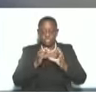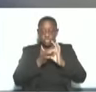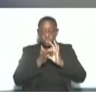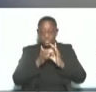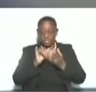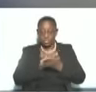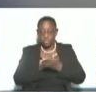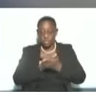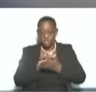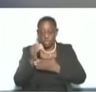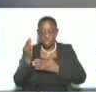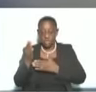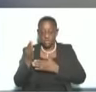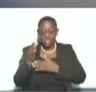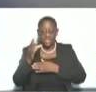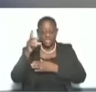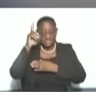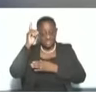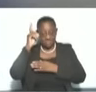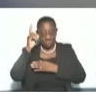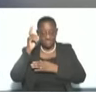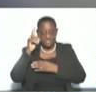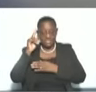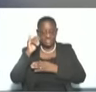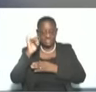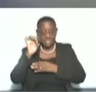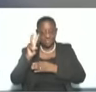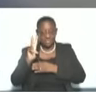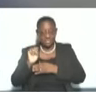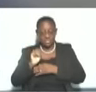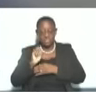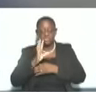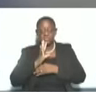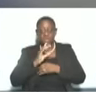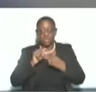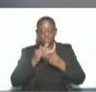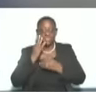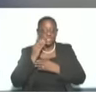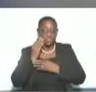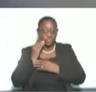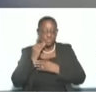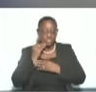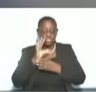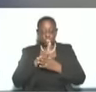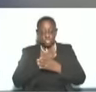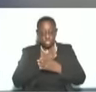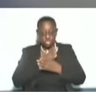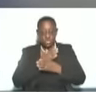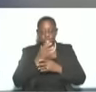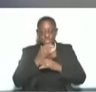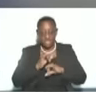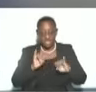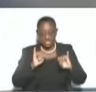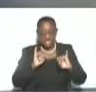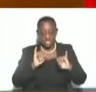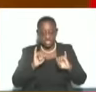City. Mrs. Davis recently told Corvell Pyfrom about the experience she shared with the international